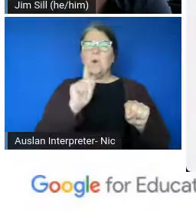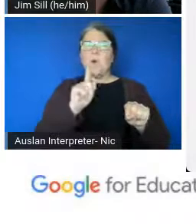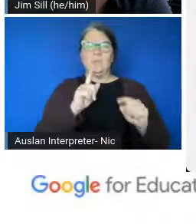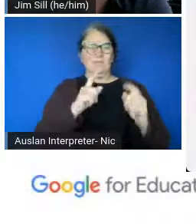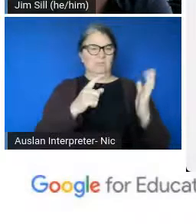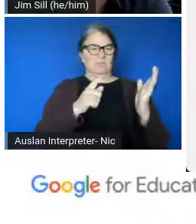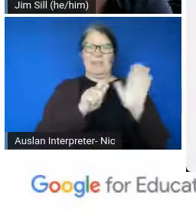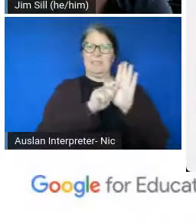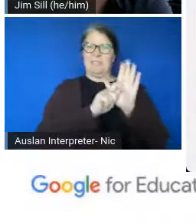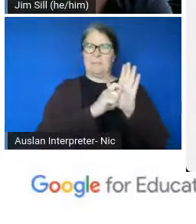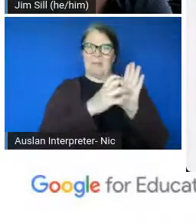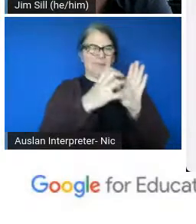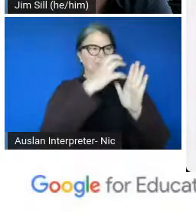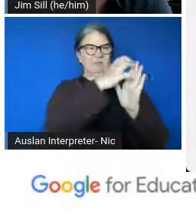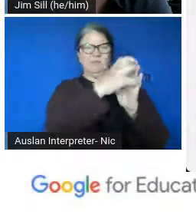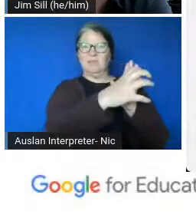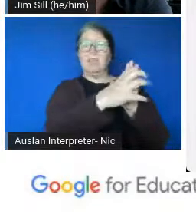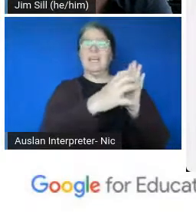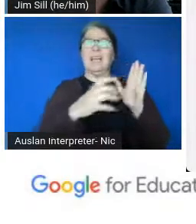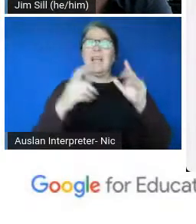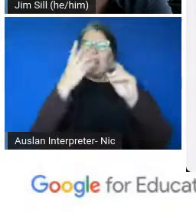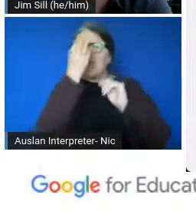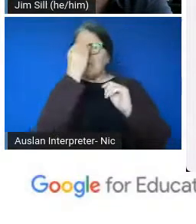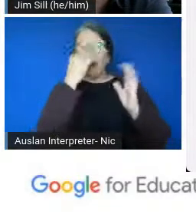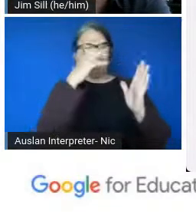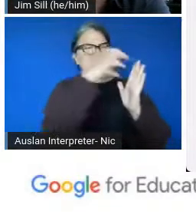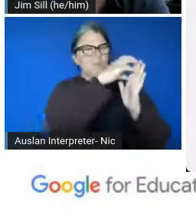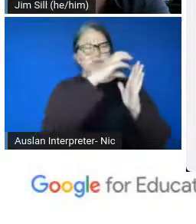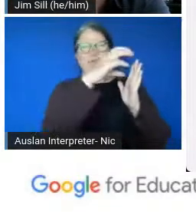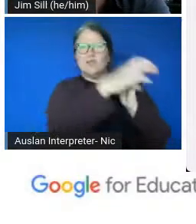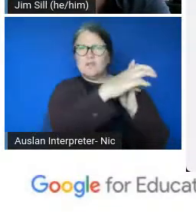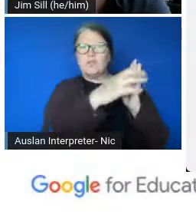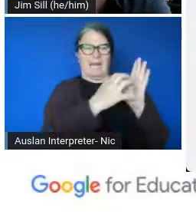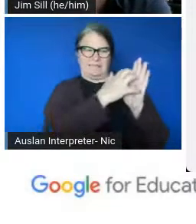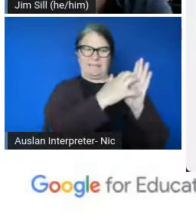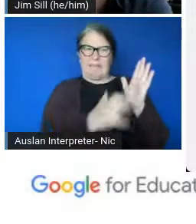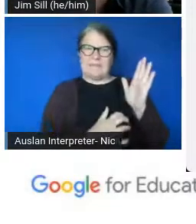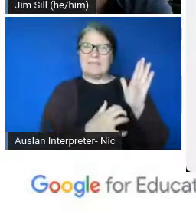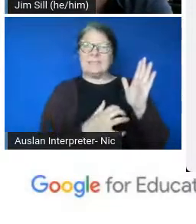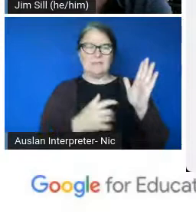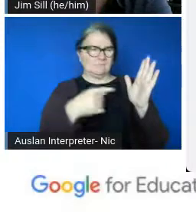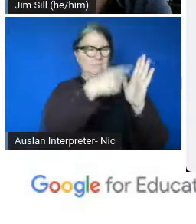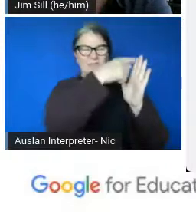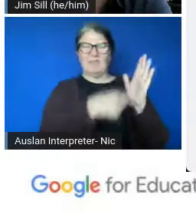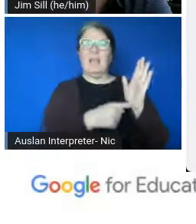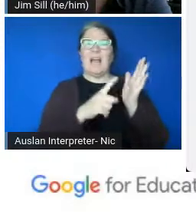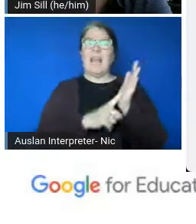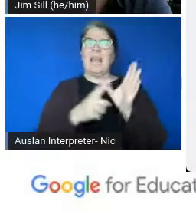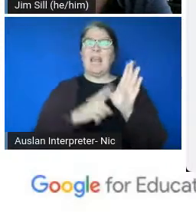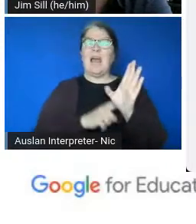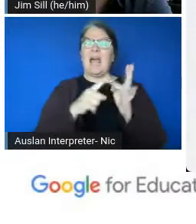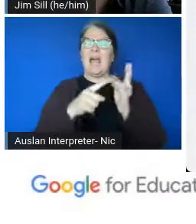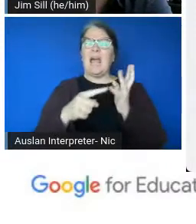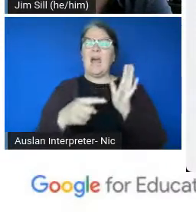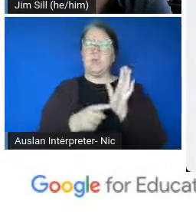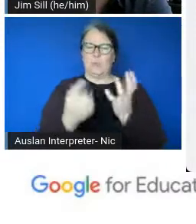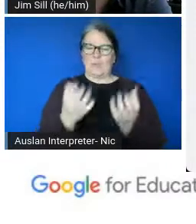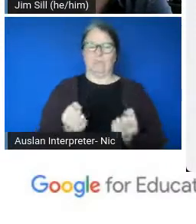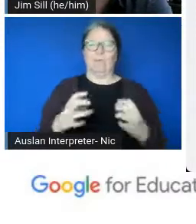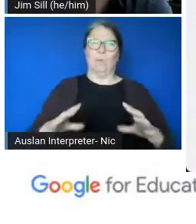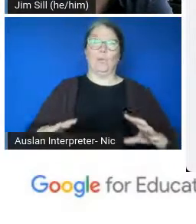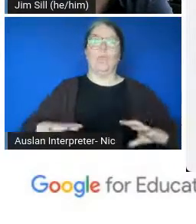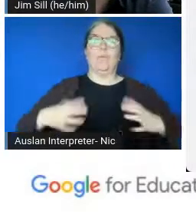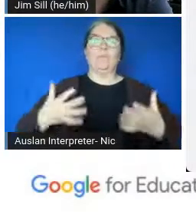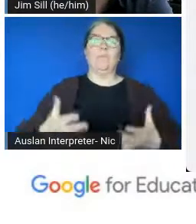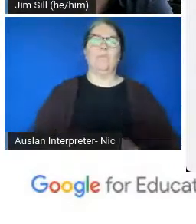It has places where you can put text. It makes the layout all ready for you. But what I often find... You know what I like about that, if